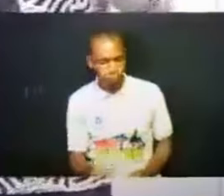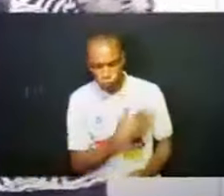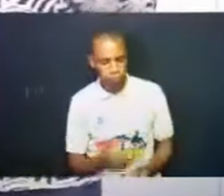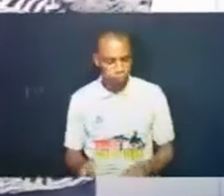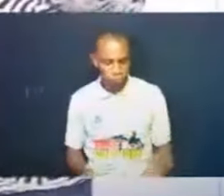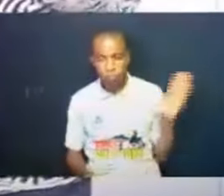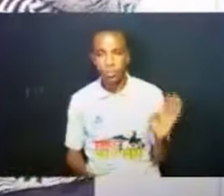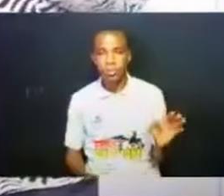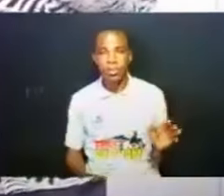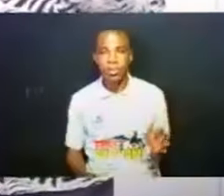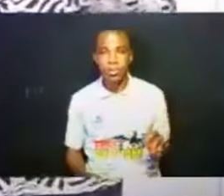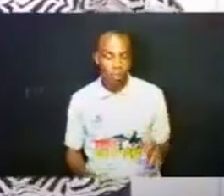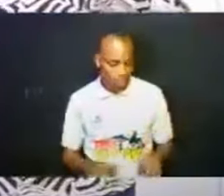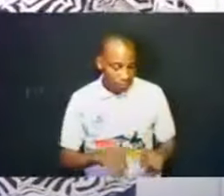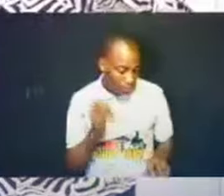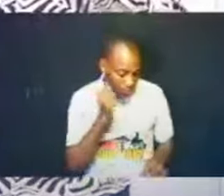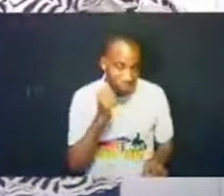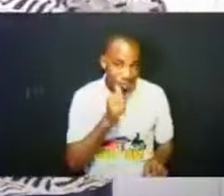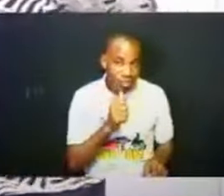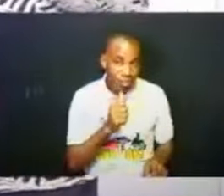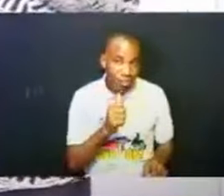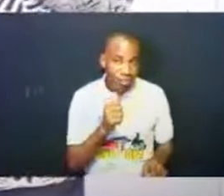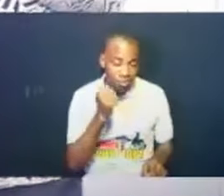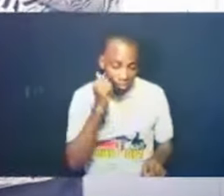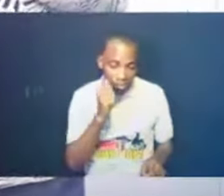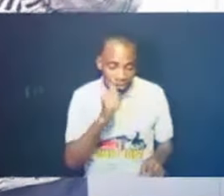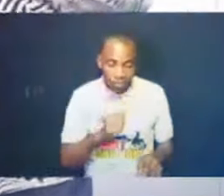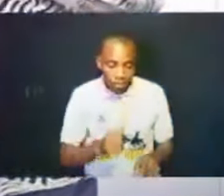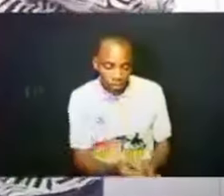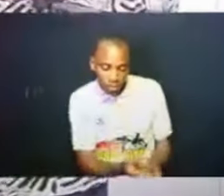leave. She lifted herself and she stood on her